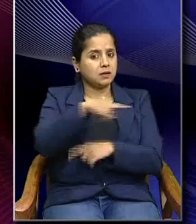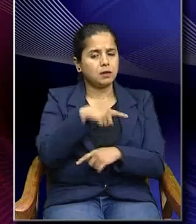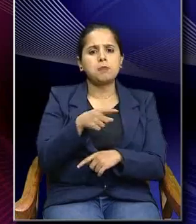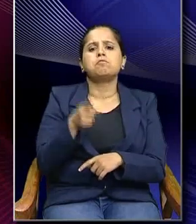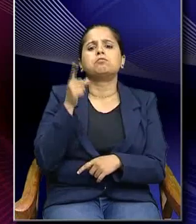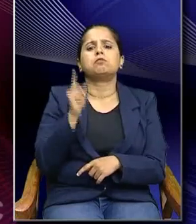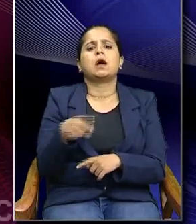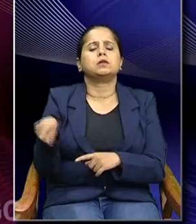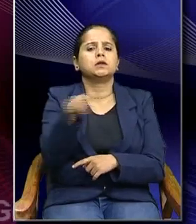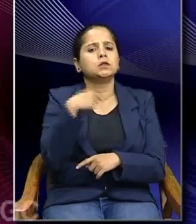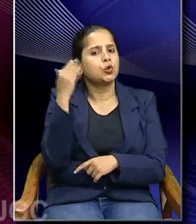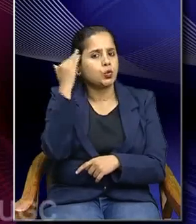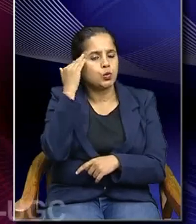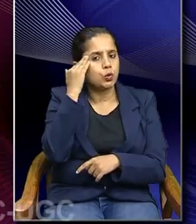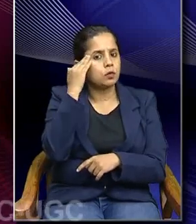kind of